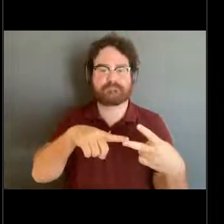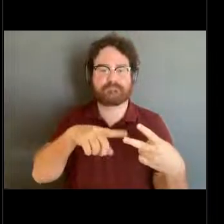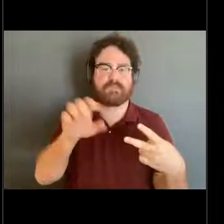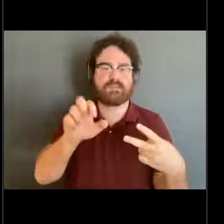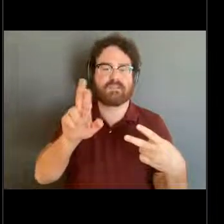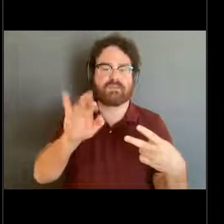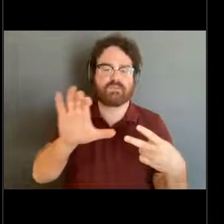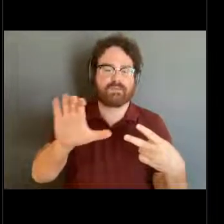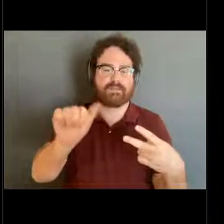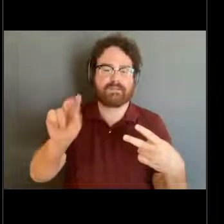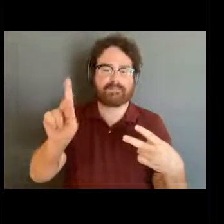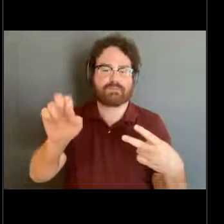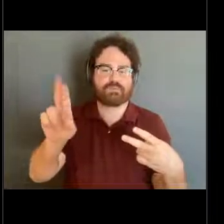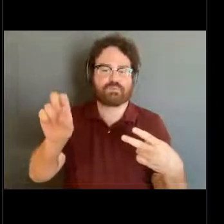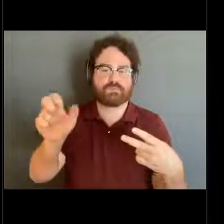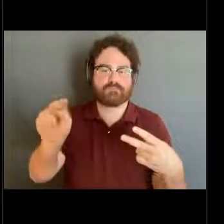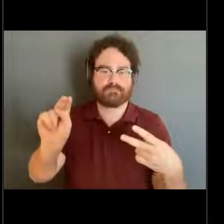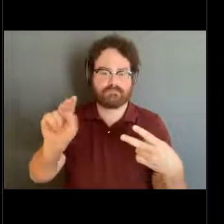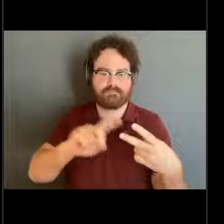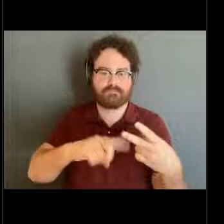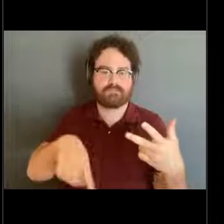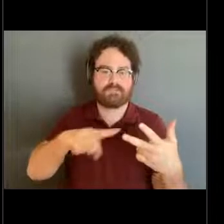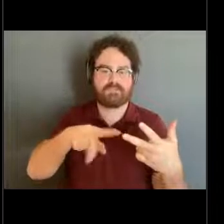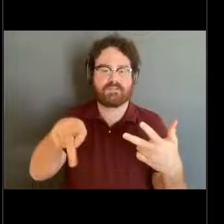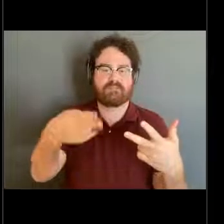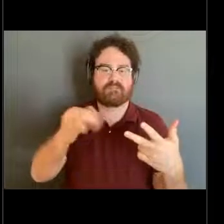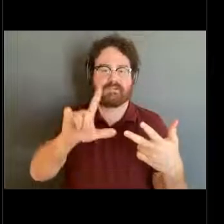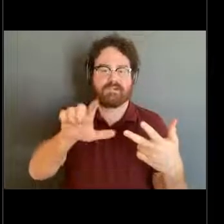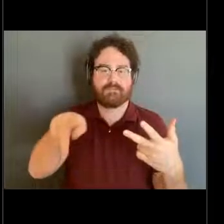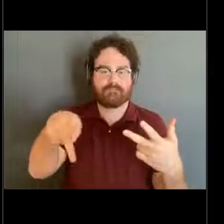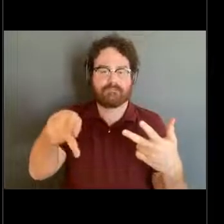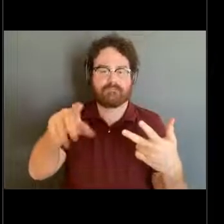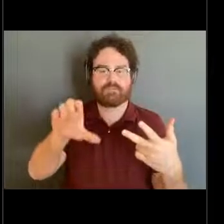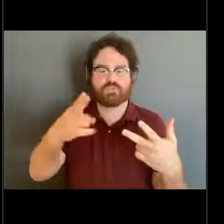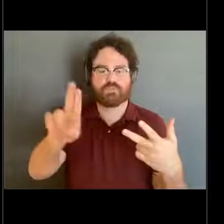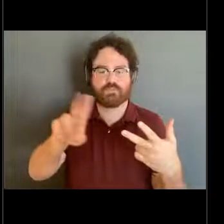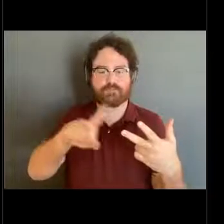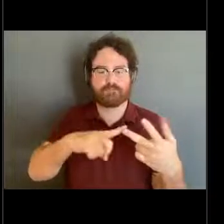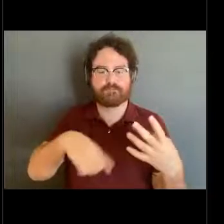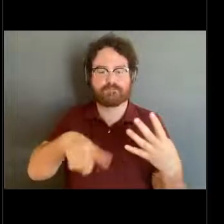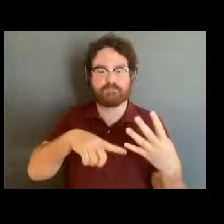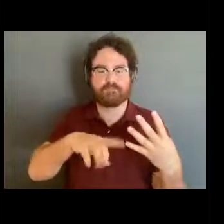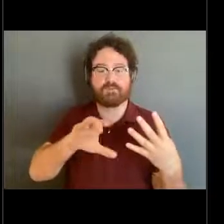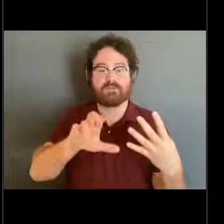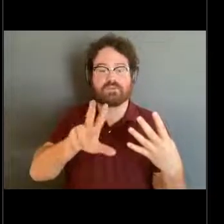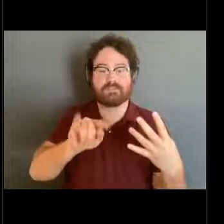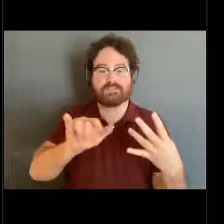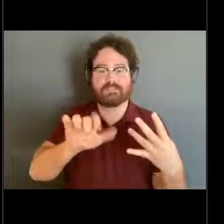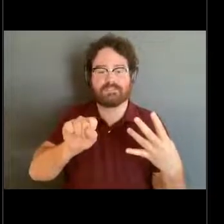Eric Anderson, Philip Chu, Curtis Alexander,